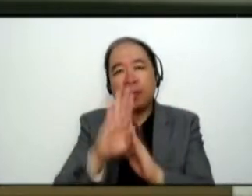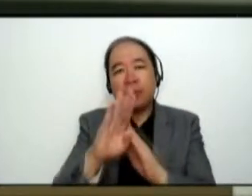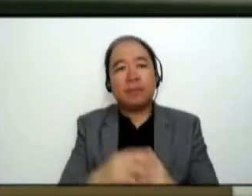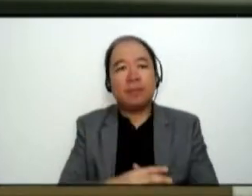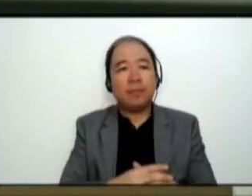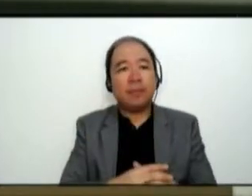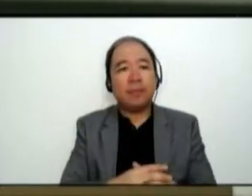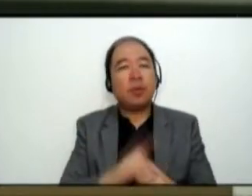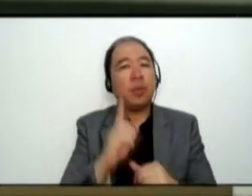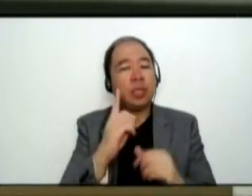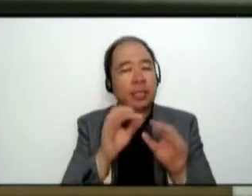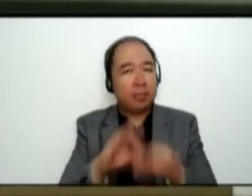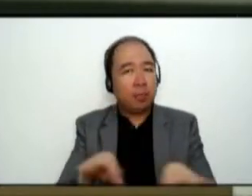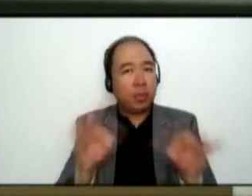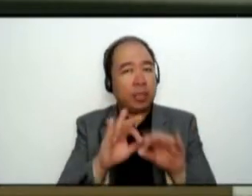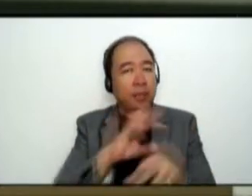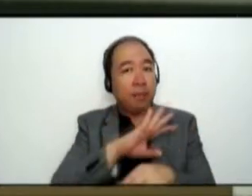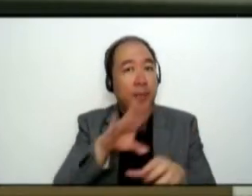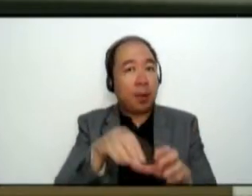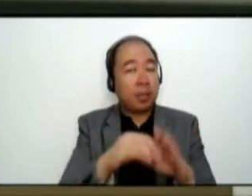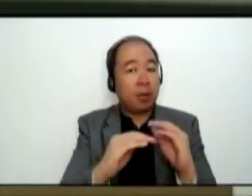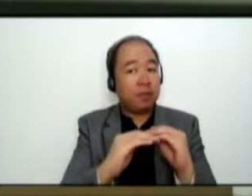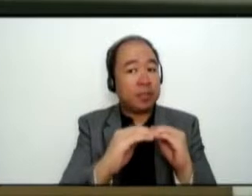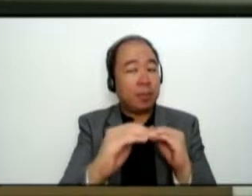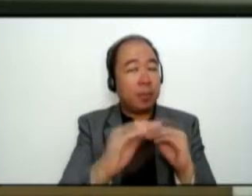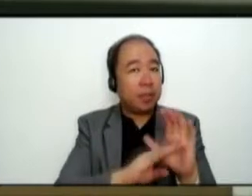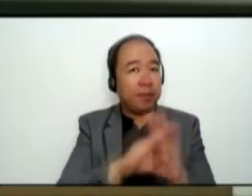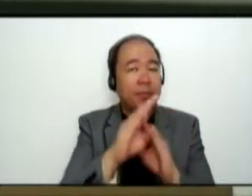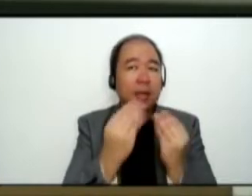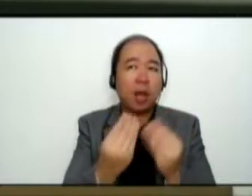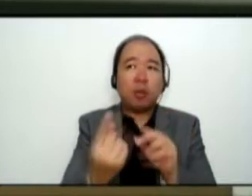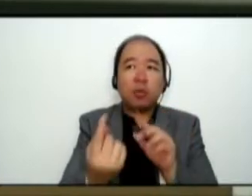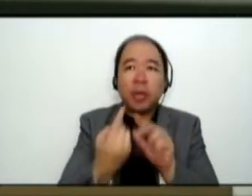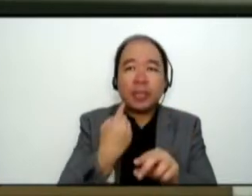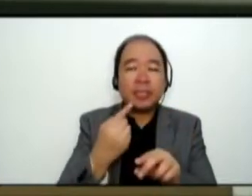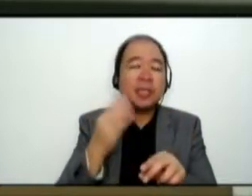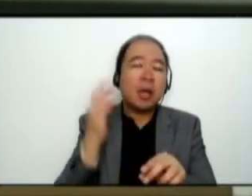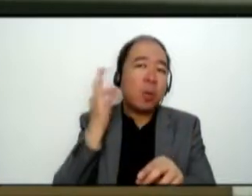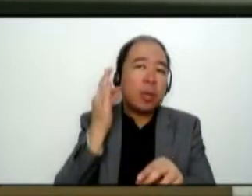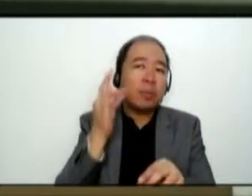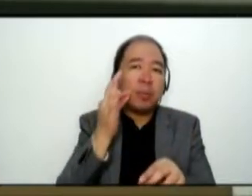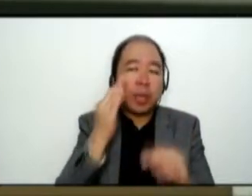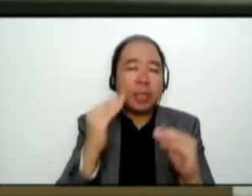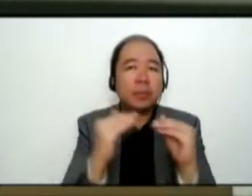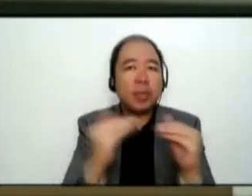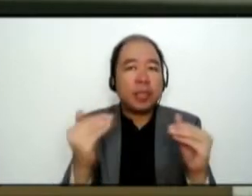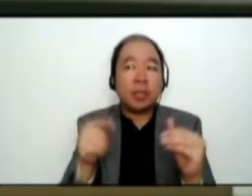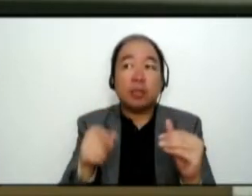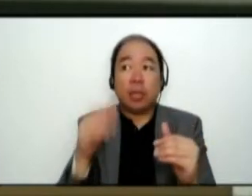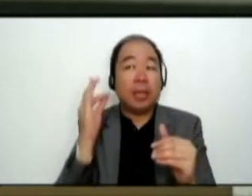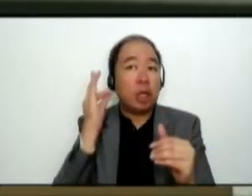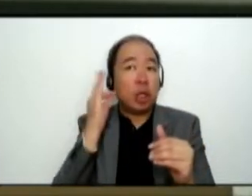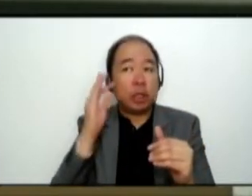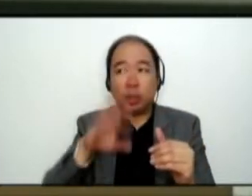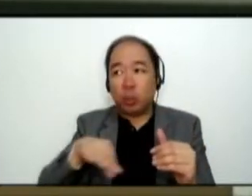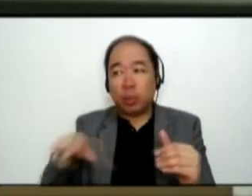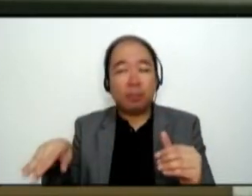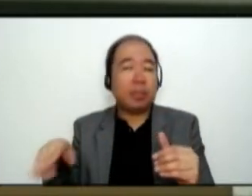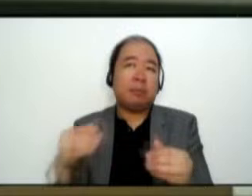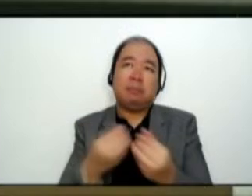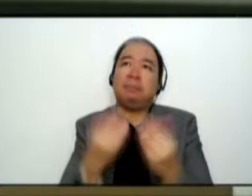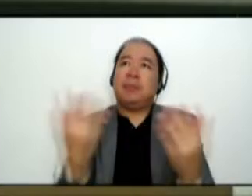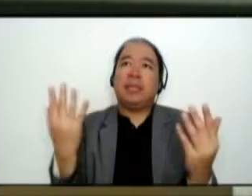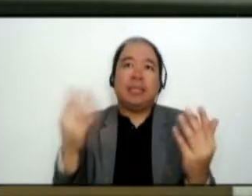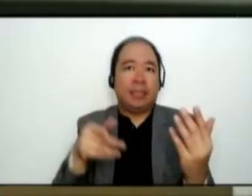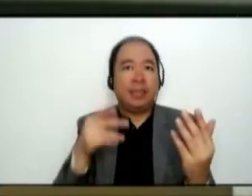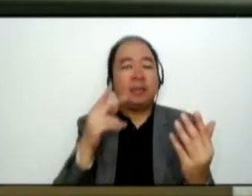sustainable development is addressing gender inequality. Women and girls in many parts of Asia and the Pacific still face